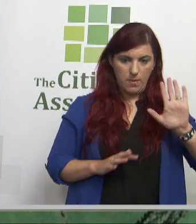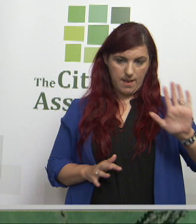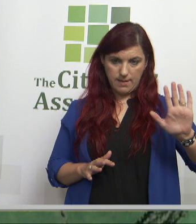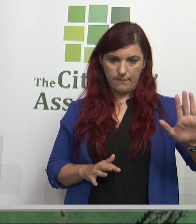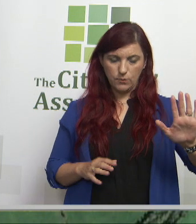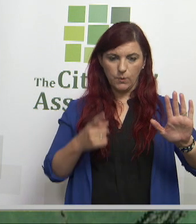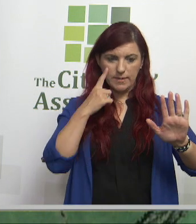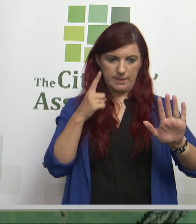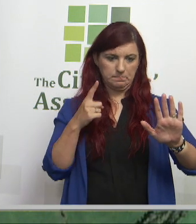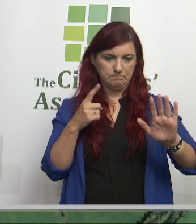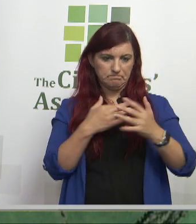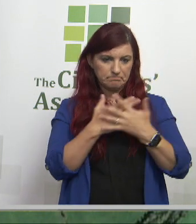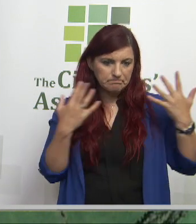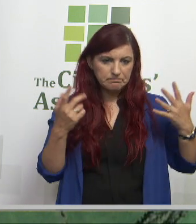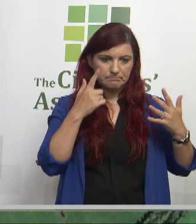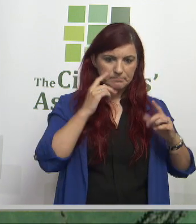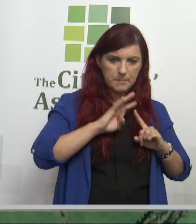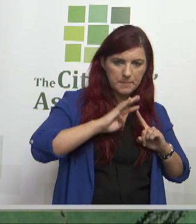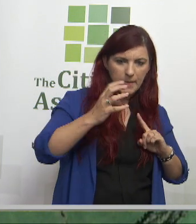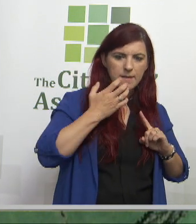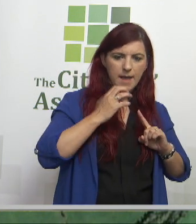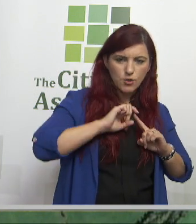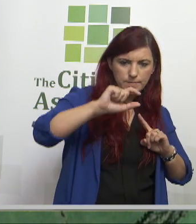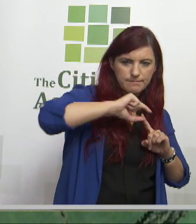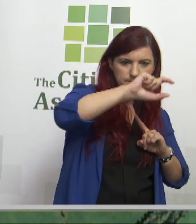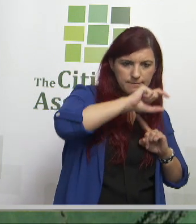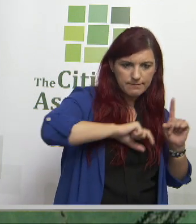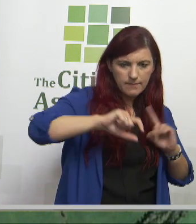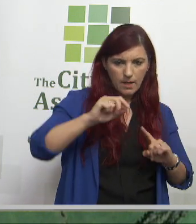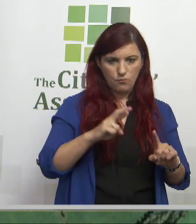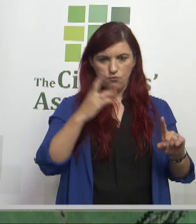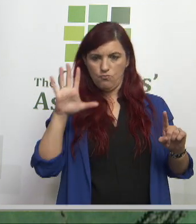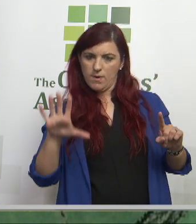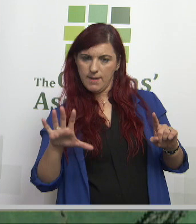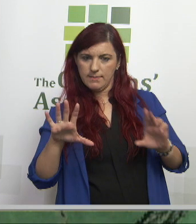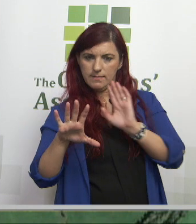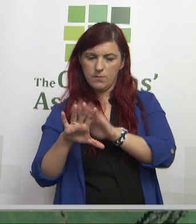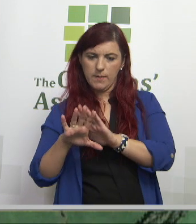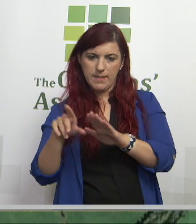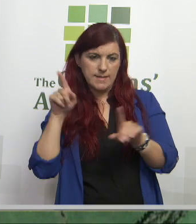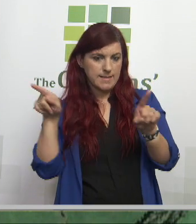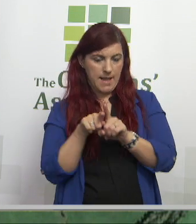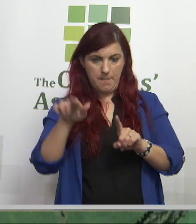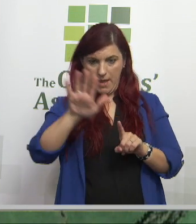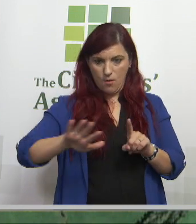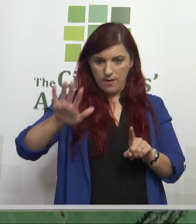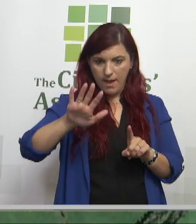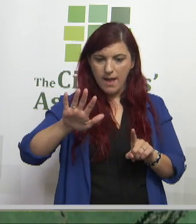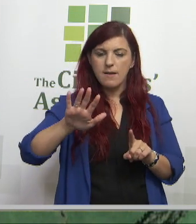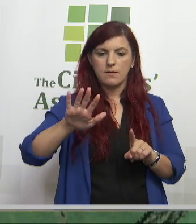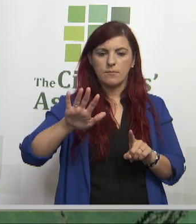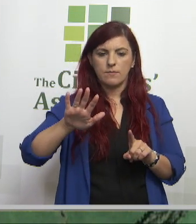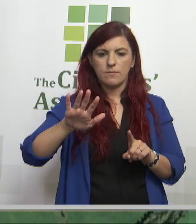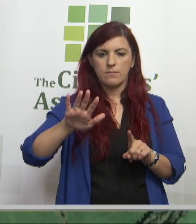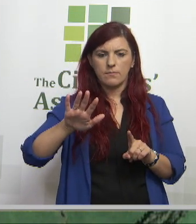see lots of hedges bounding the fields. On the right-hand side there, you can see the same area missing lots